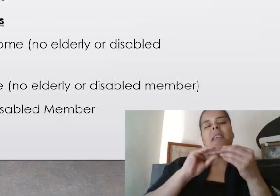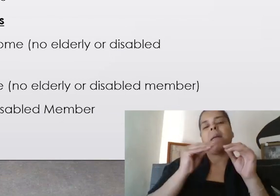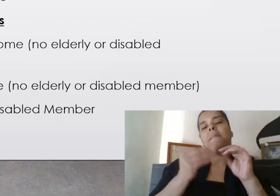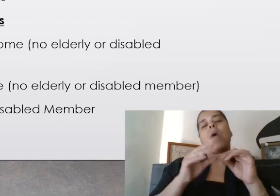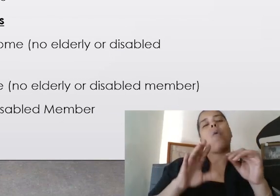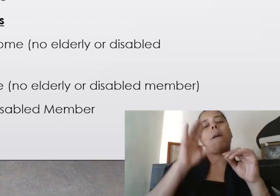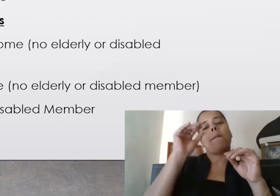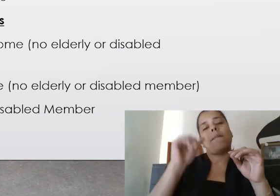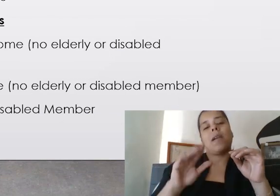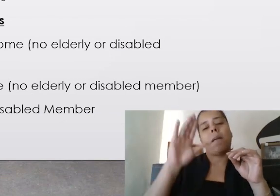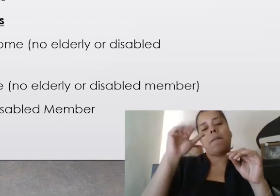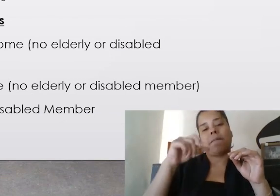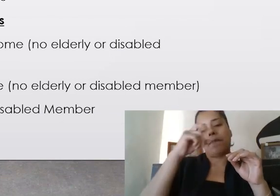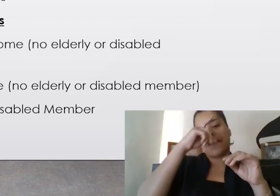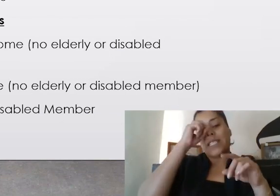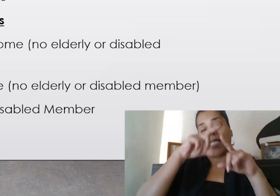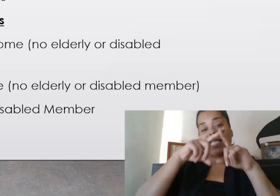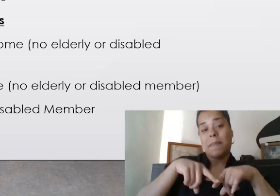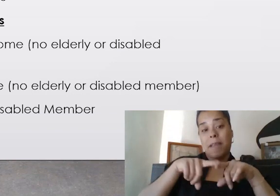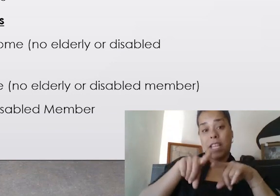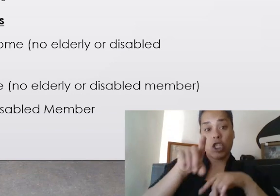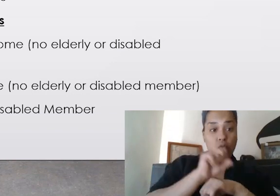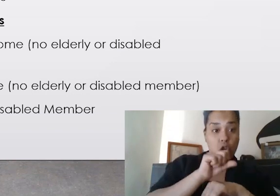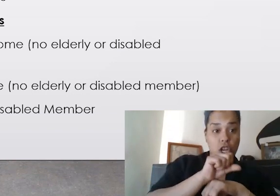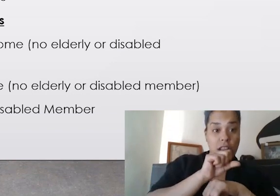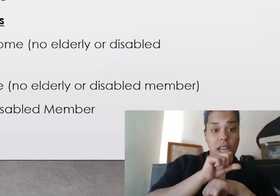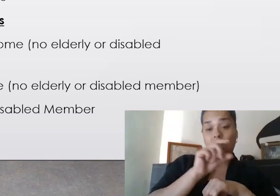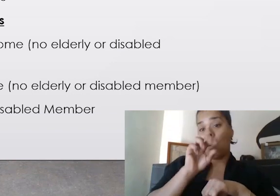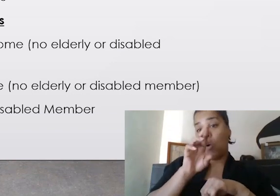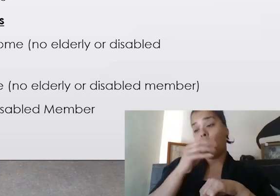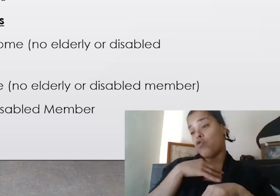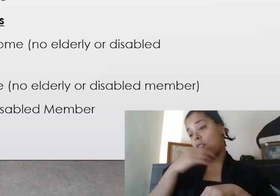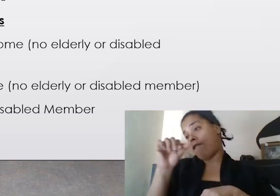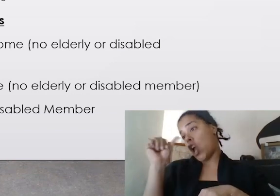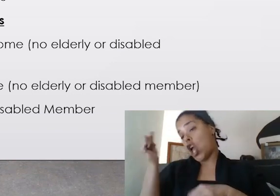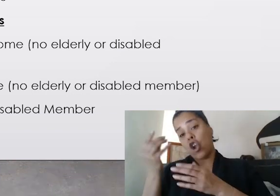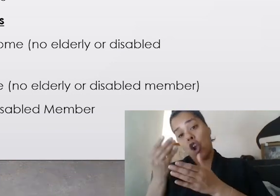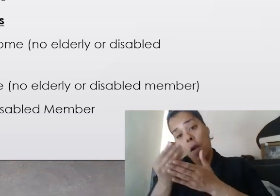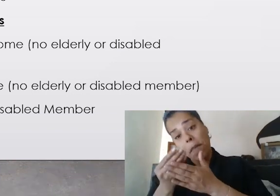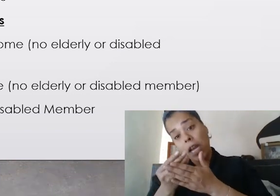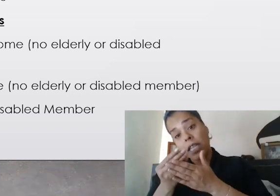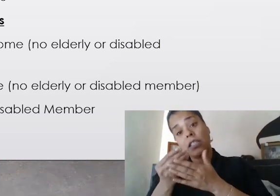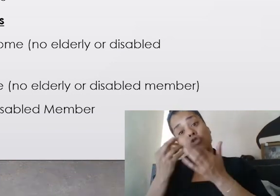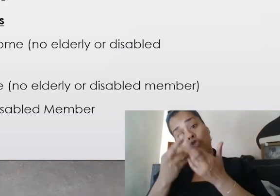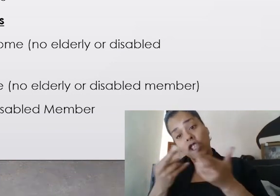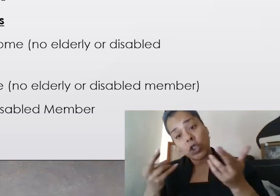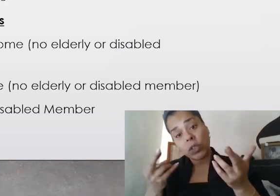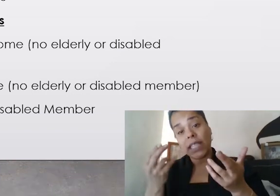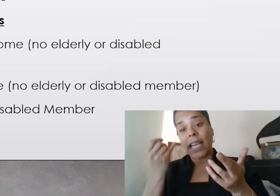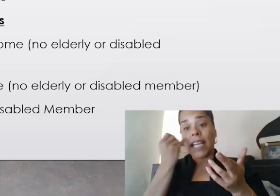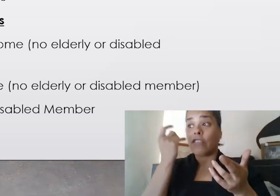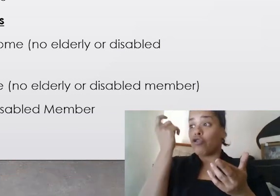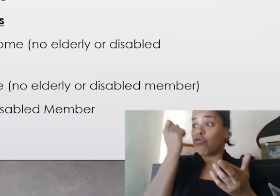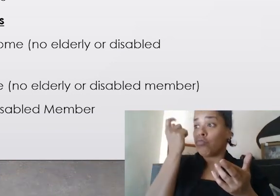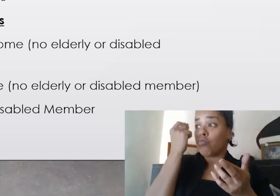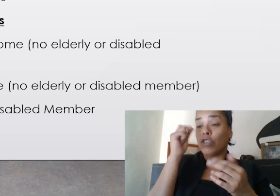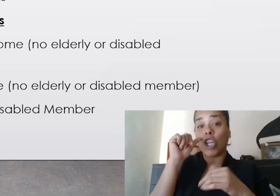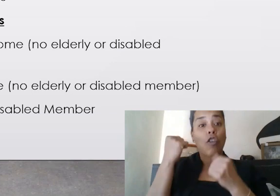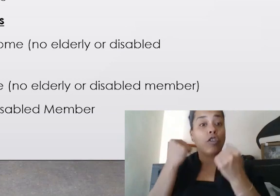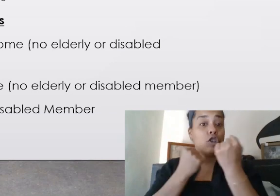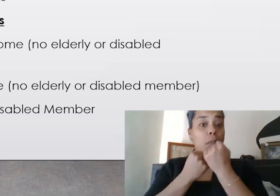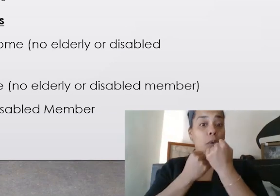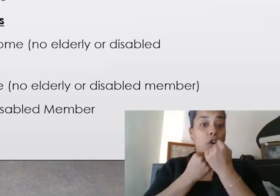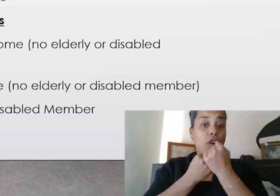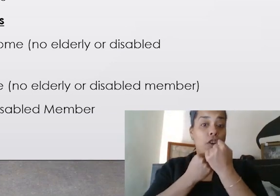because it depends on if you're working or if you have other resources, if you're already getting other supports from